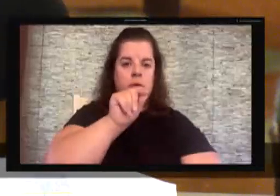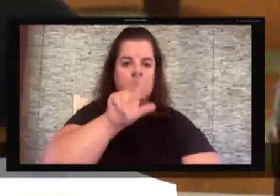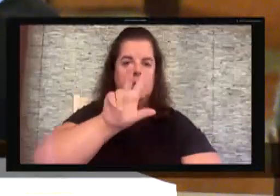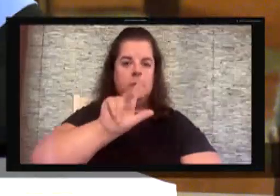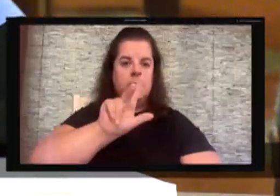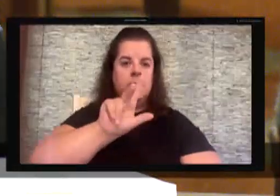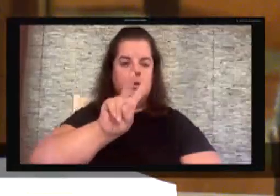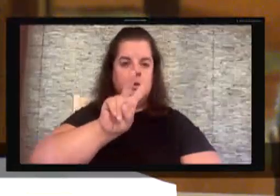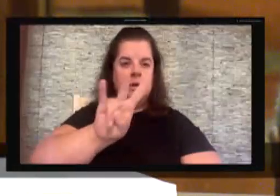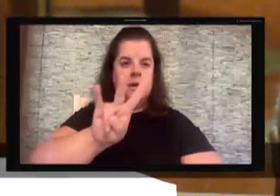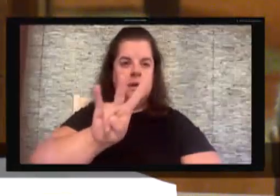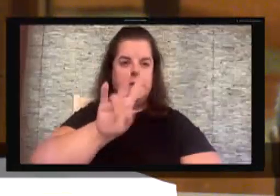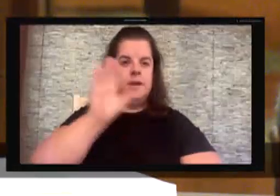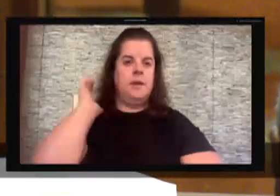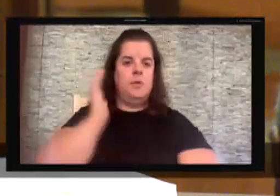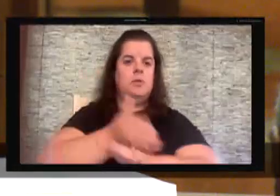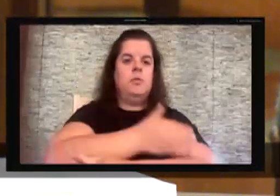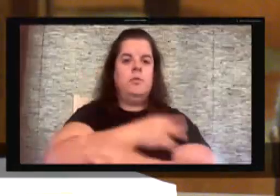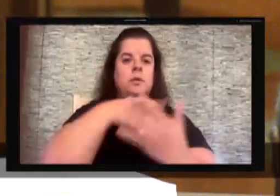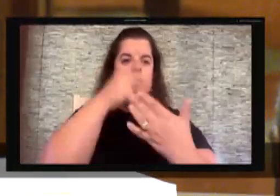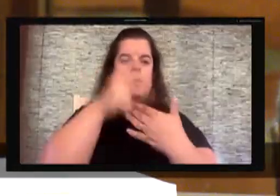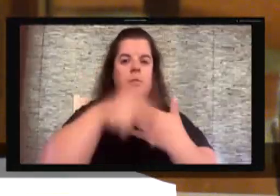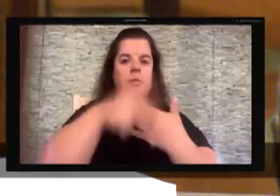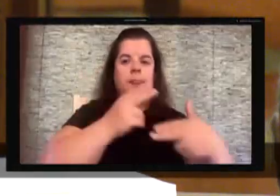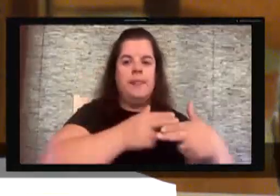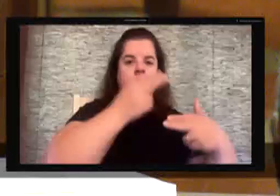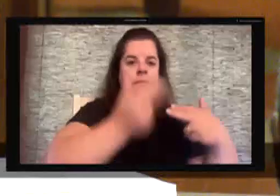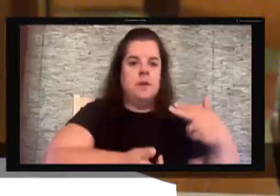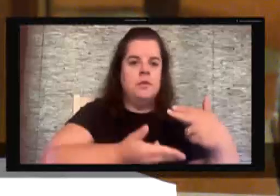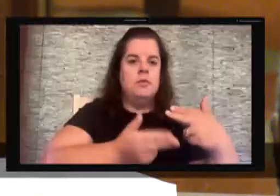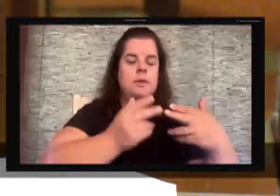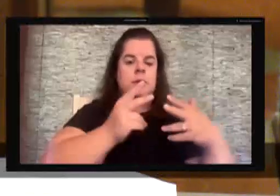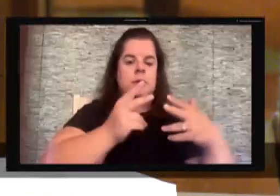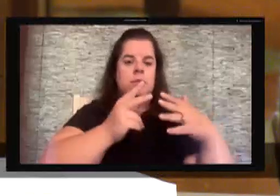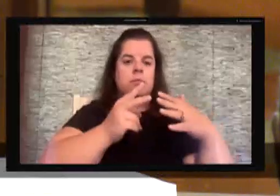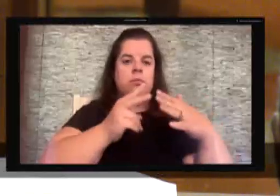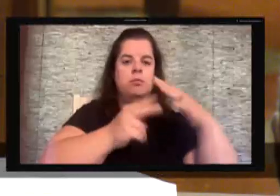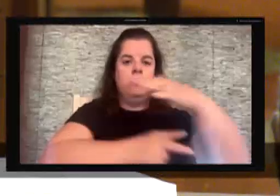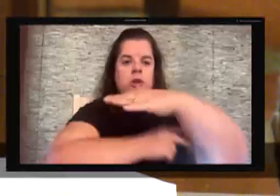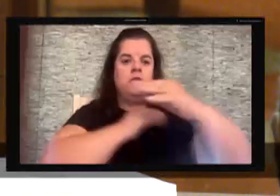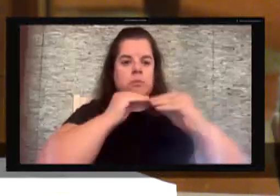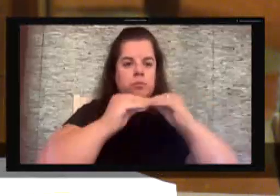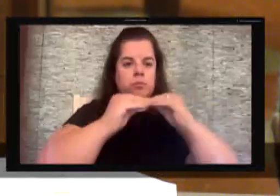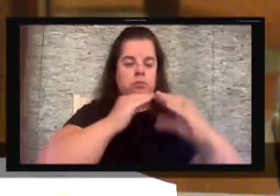improvement program by reducing bridge preservation and restoration fund by